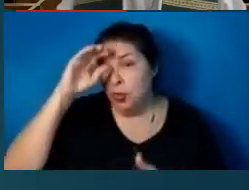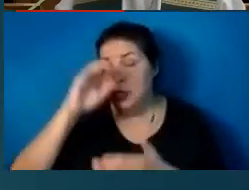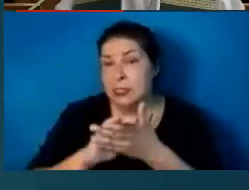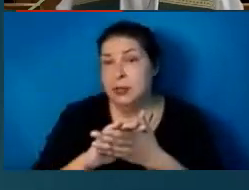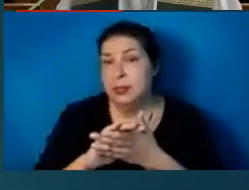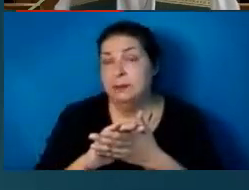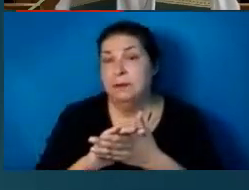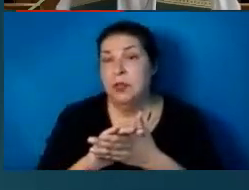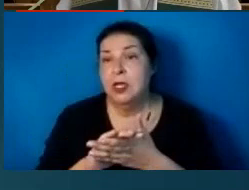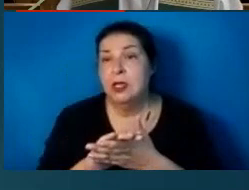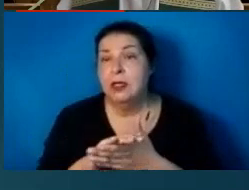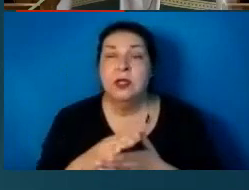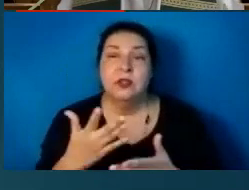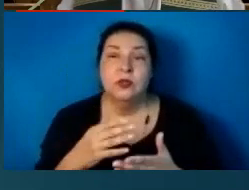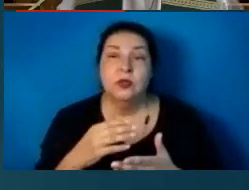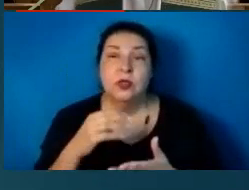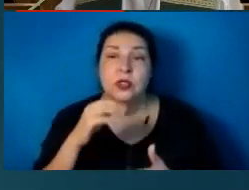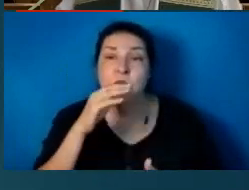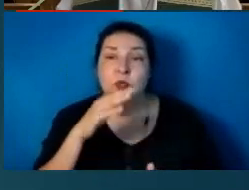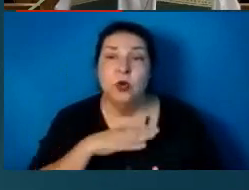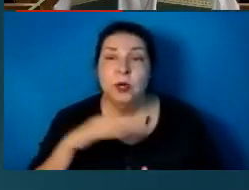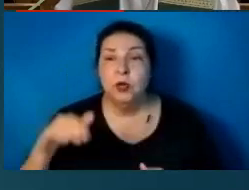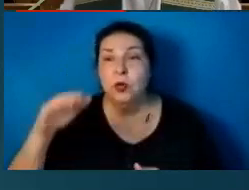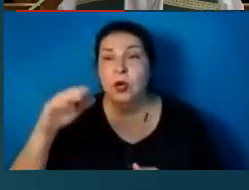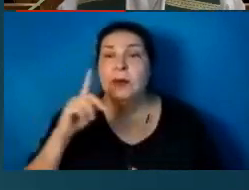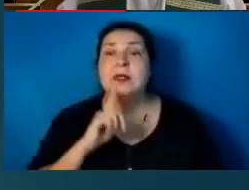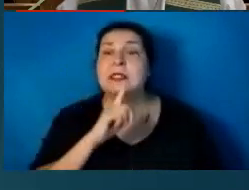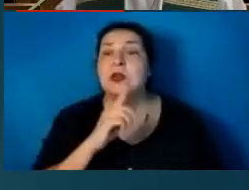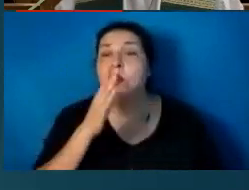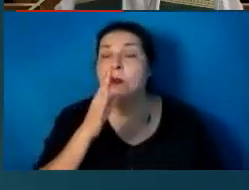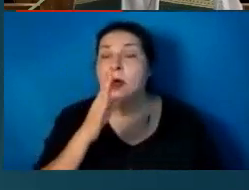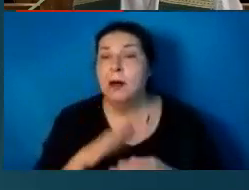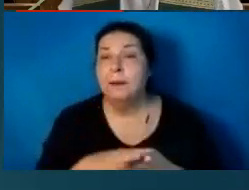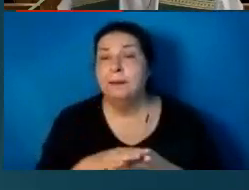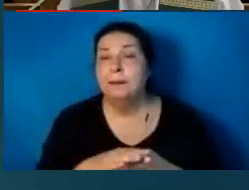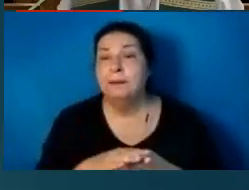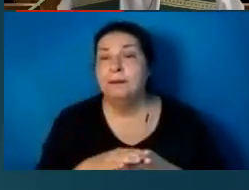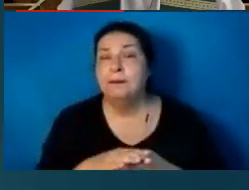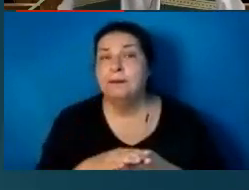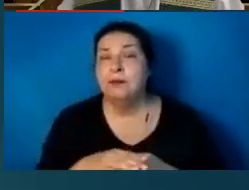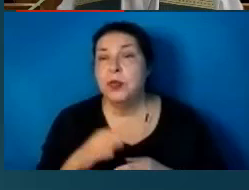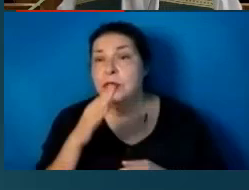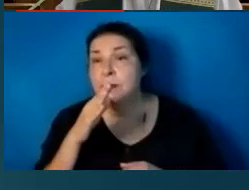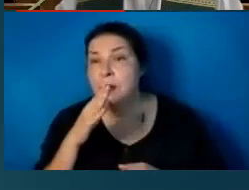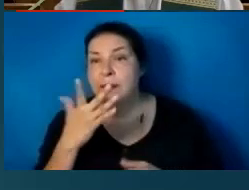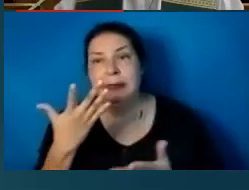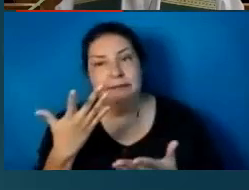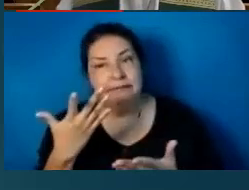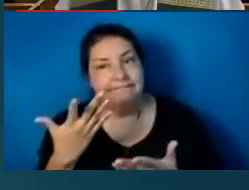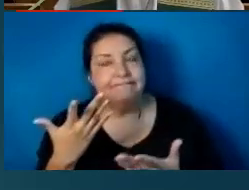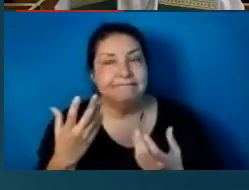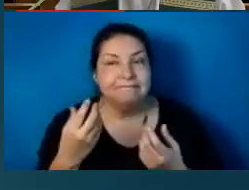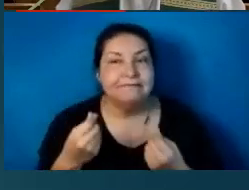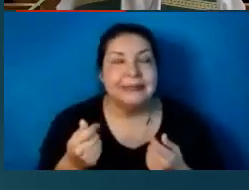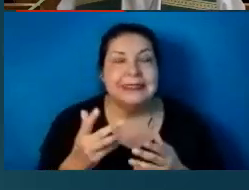grown up in a single-parent family. Her mother had shared her bed with a significant number of men of a